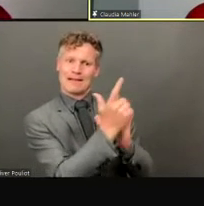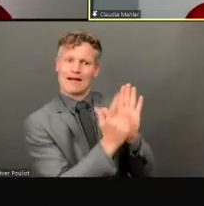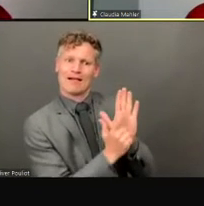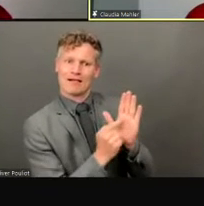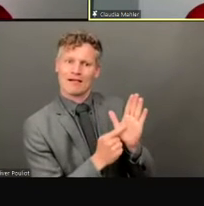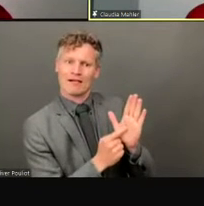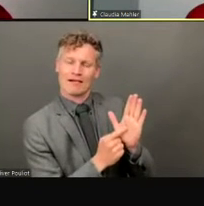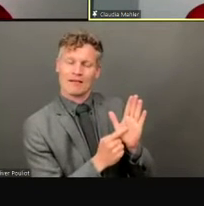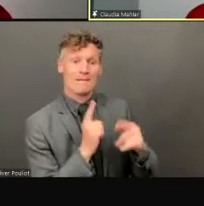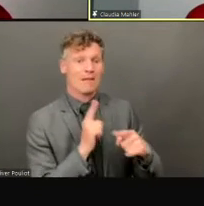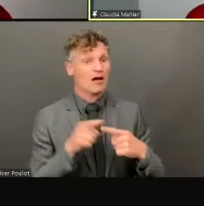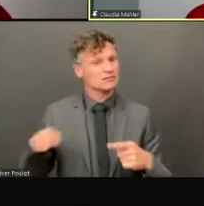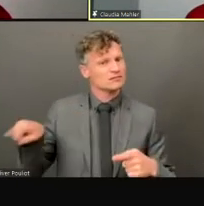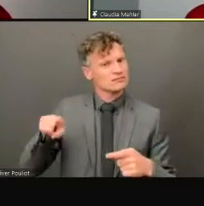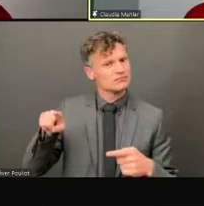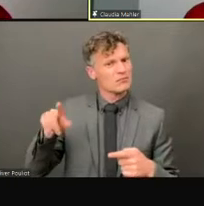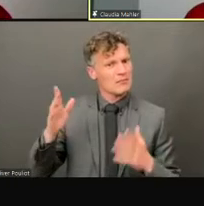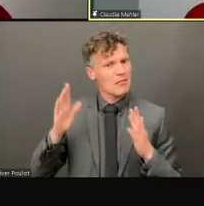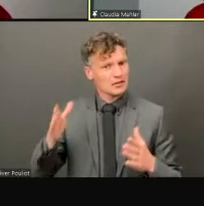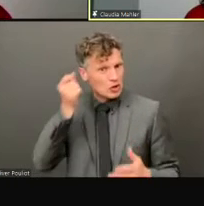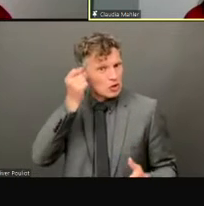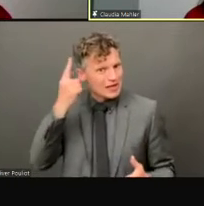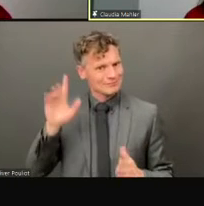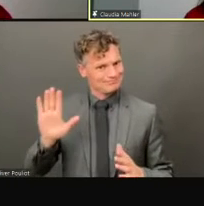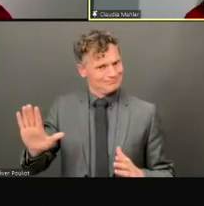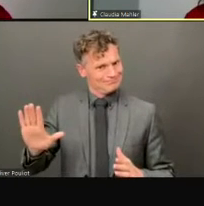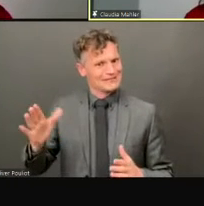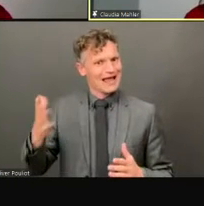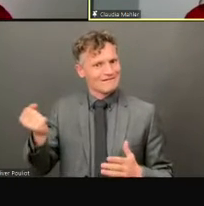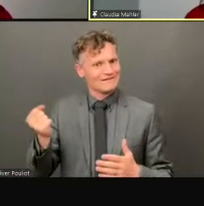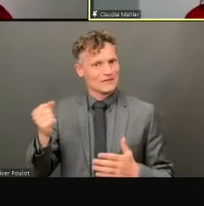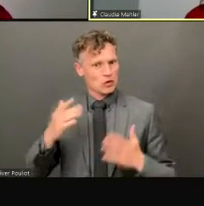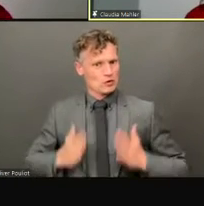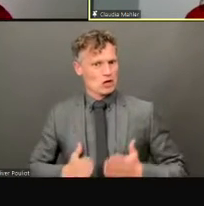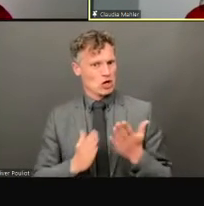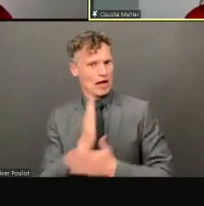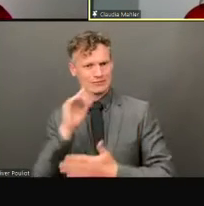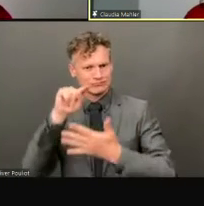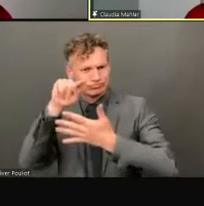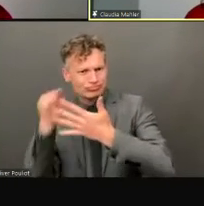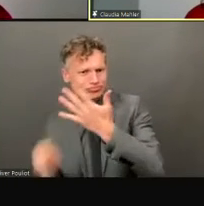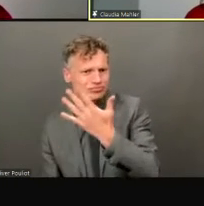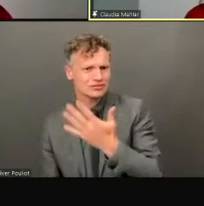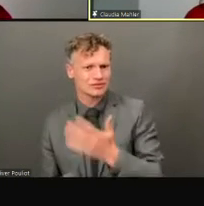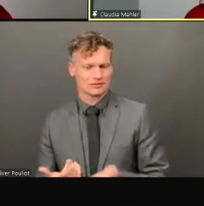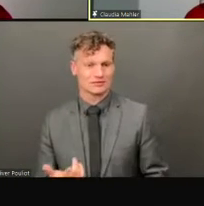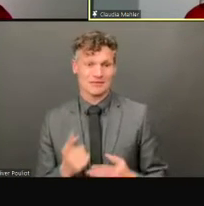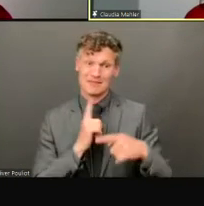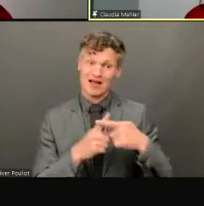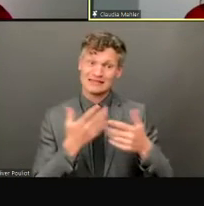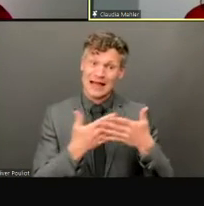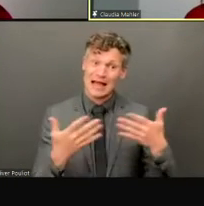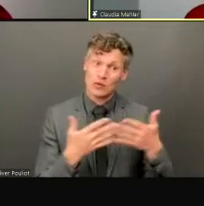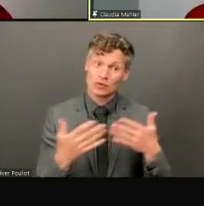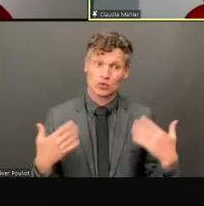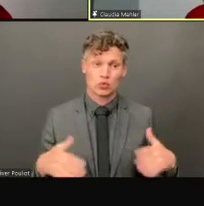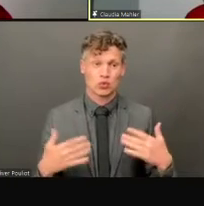more support in this regard. And the question of language is also quite